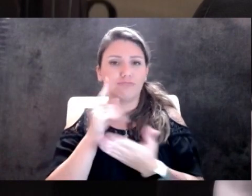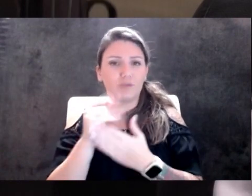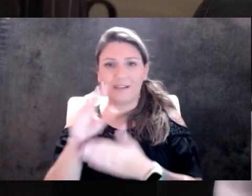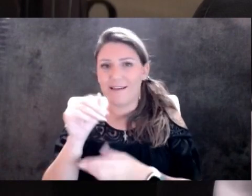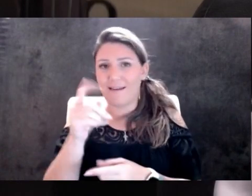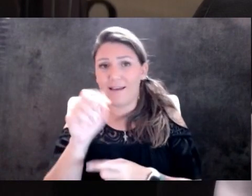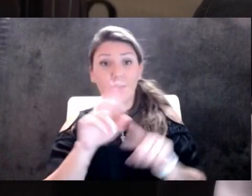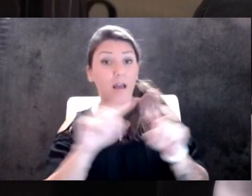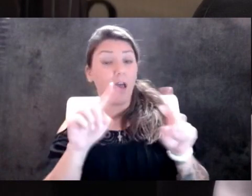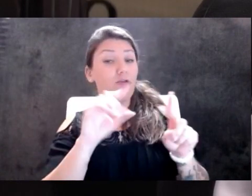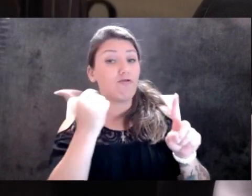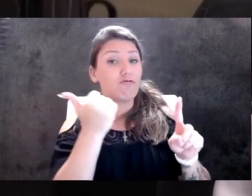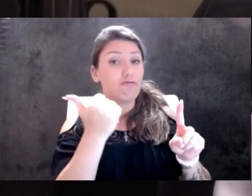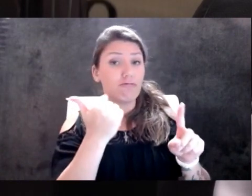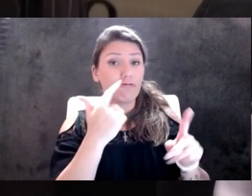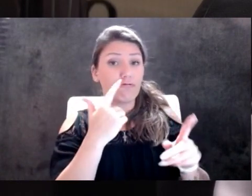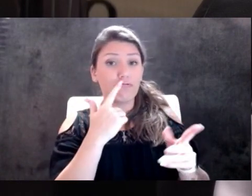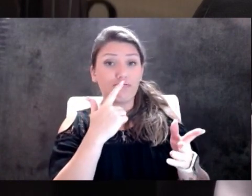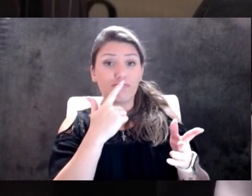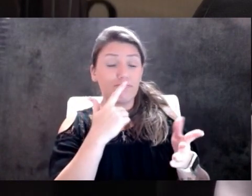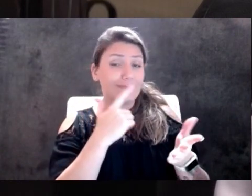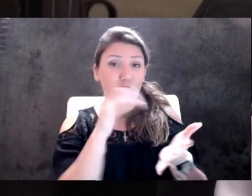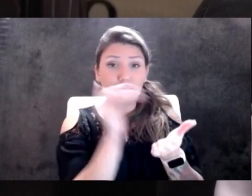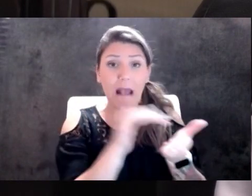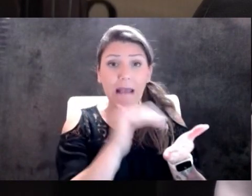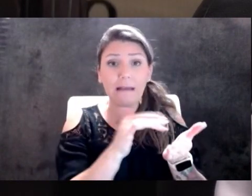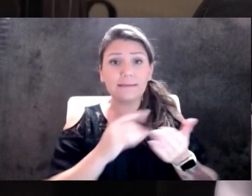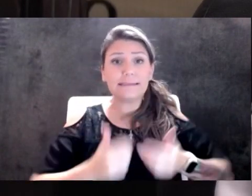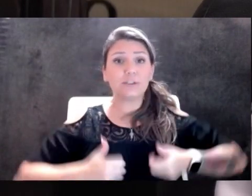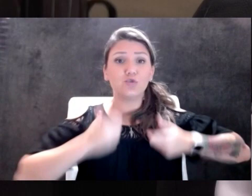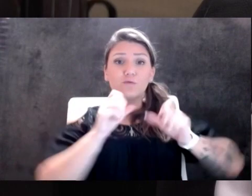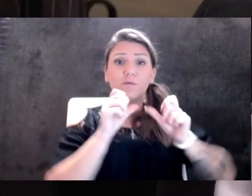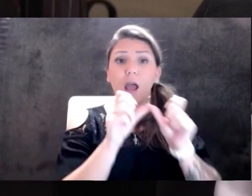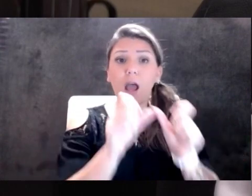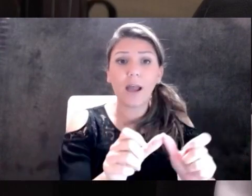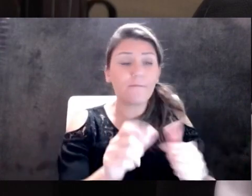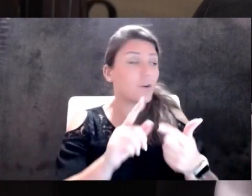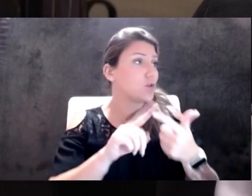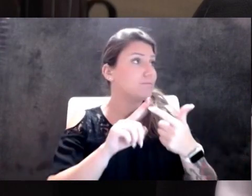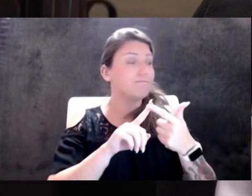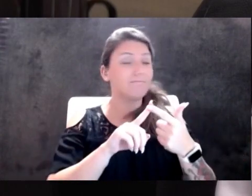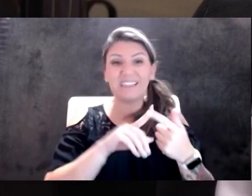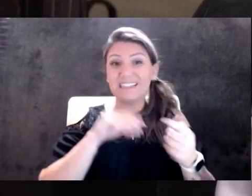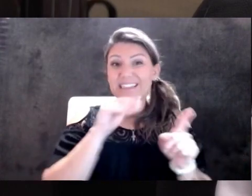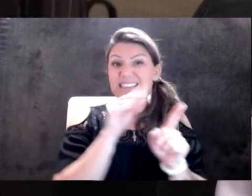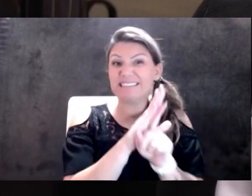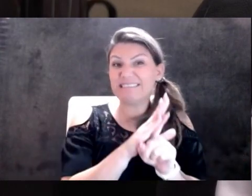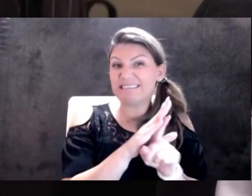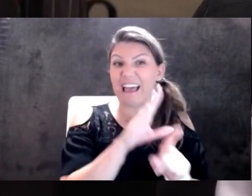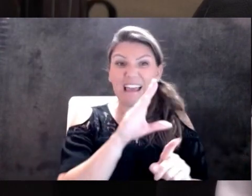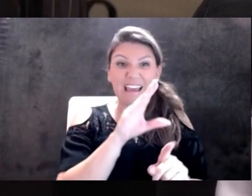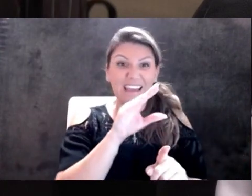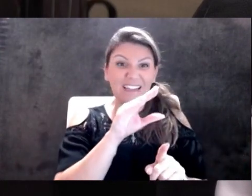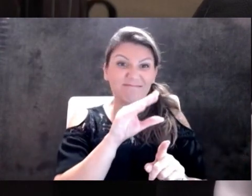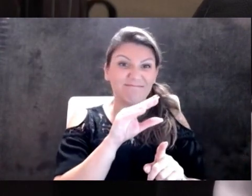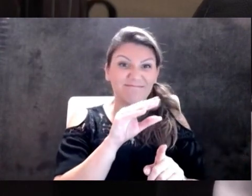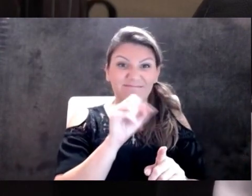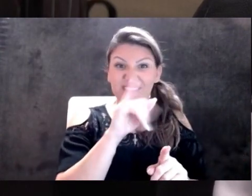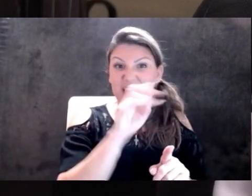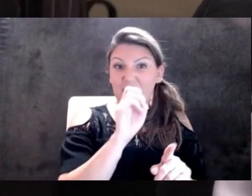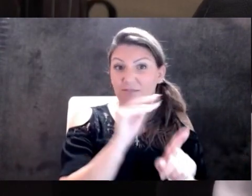at survivorship issue, long-term side effects from the treatment that one might have received as part of their cancer